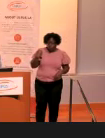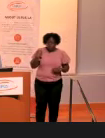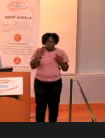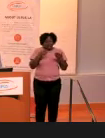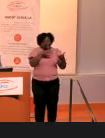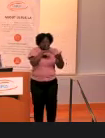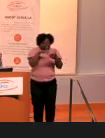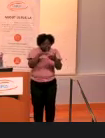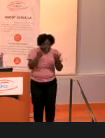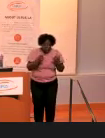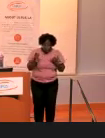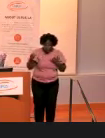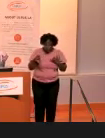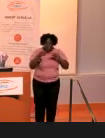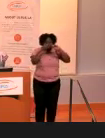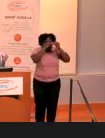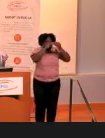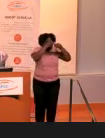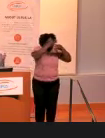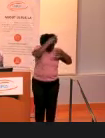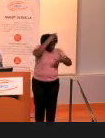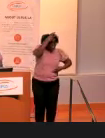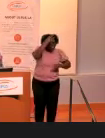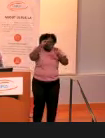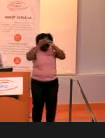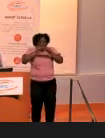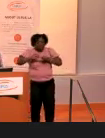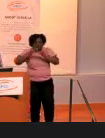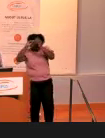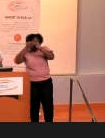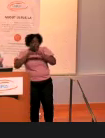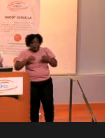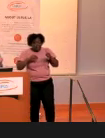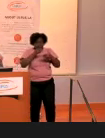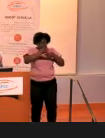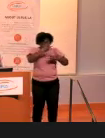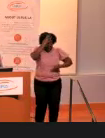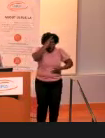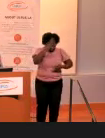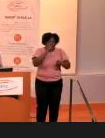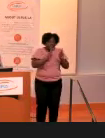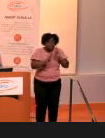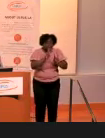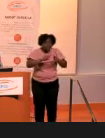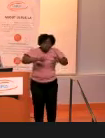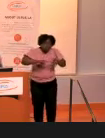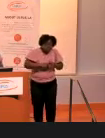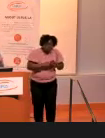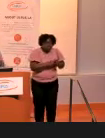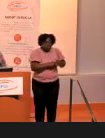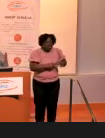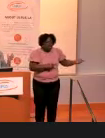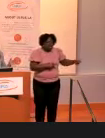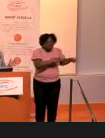is it looked at all people who were starting dialysis. So this is new starts of